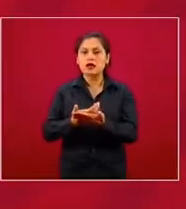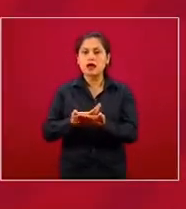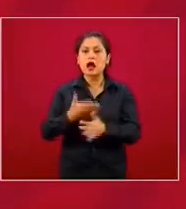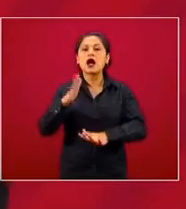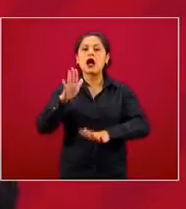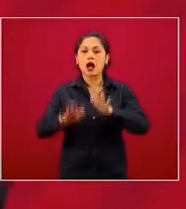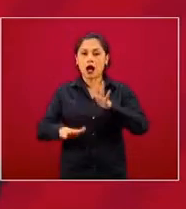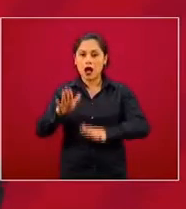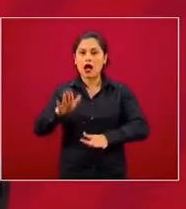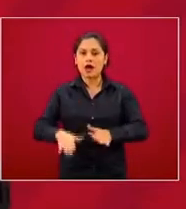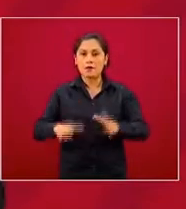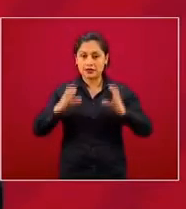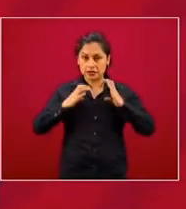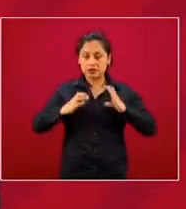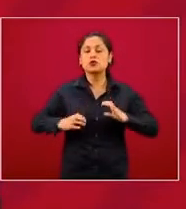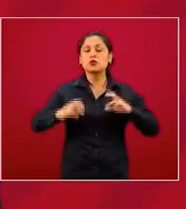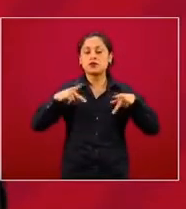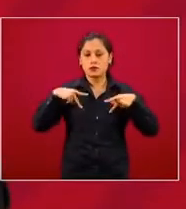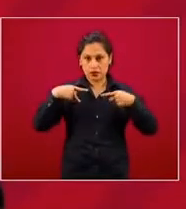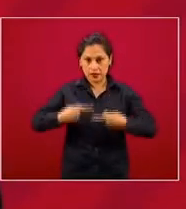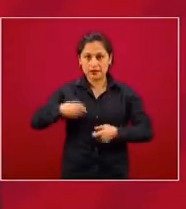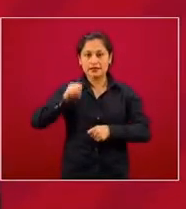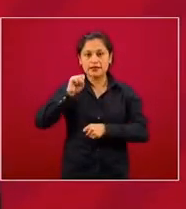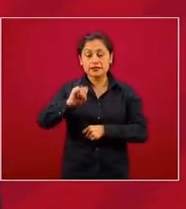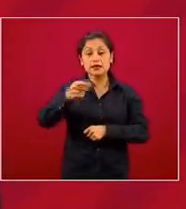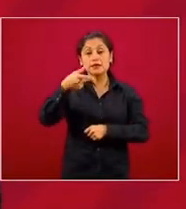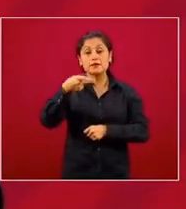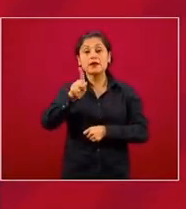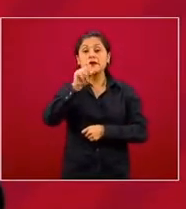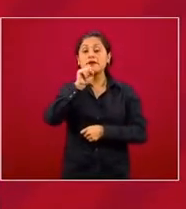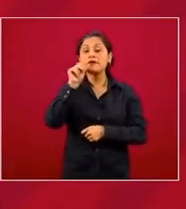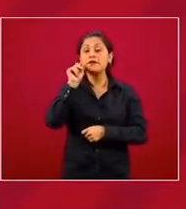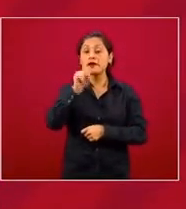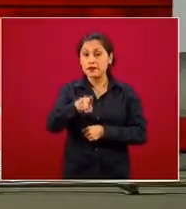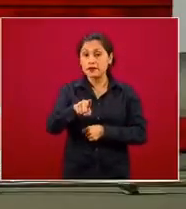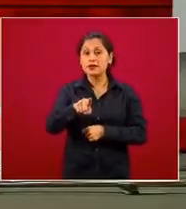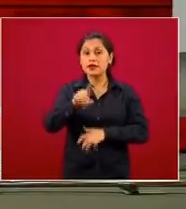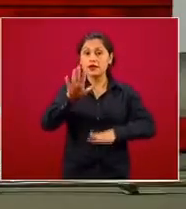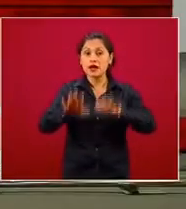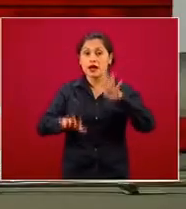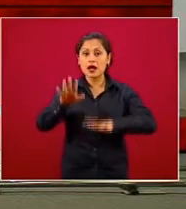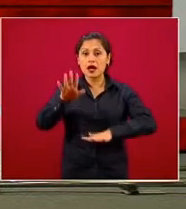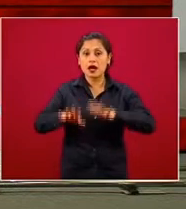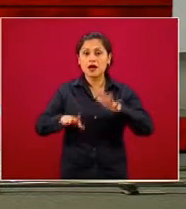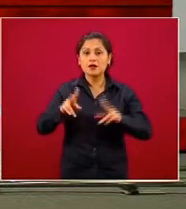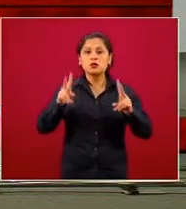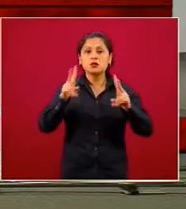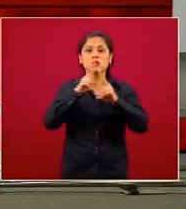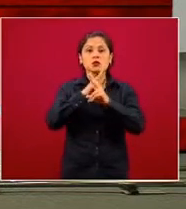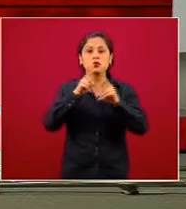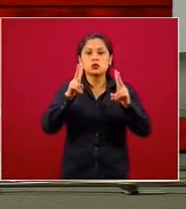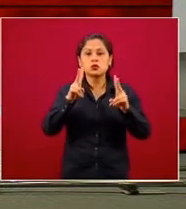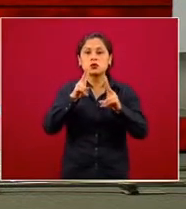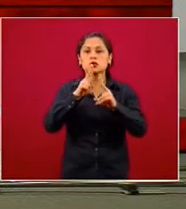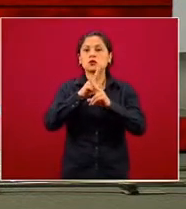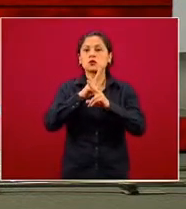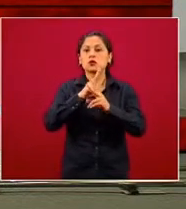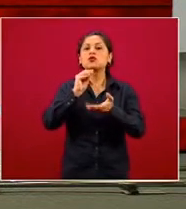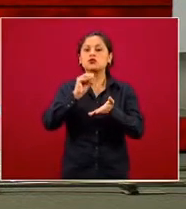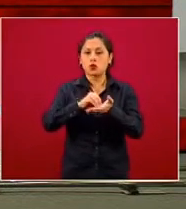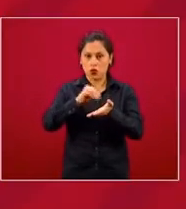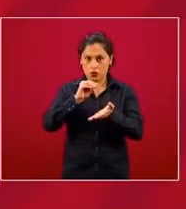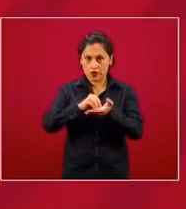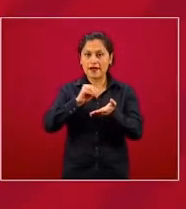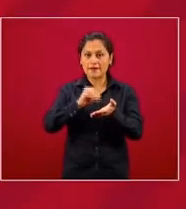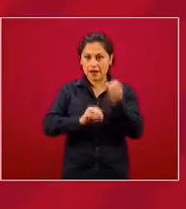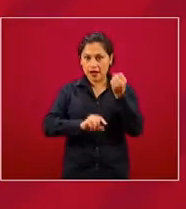weakened because they have de been los lying down músculos for a por el while, reposo but prolongado, maybe sino with, incluso con some breathing algunas alteraciones de su troubles. capacidad And respiratoria, they pero will en su get momento